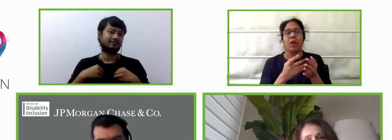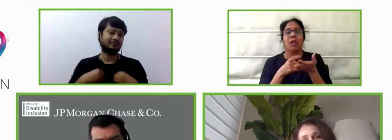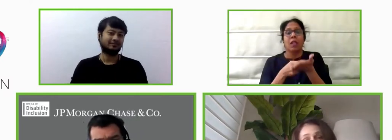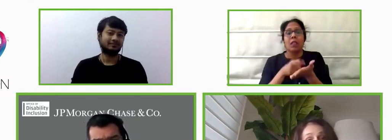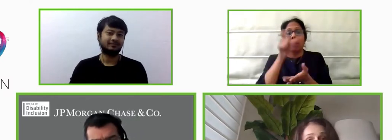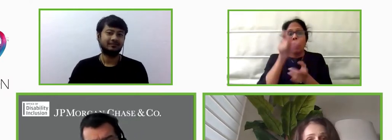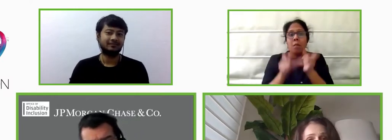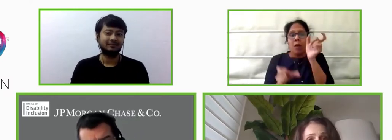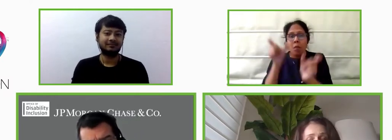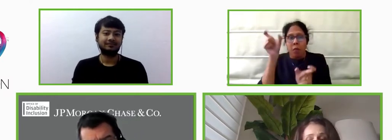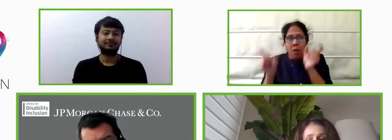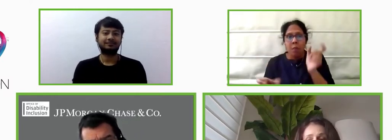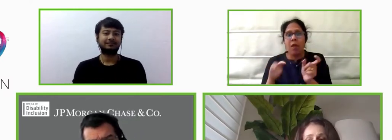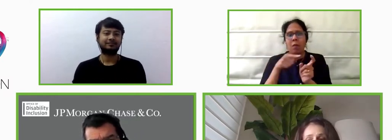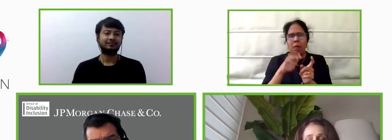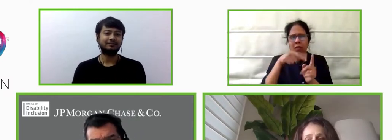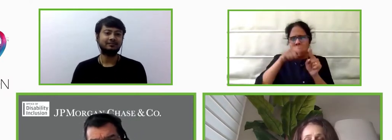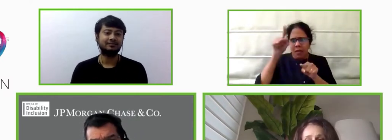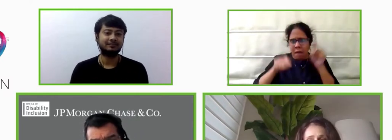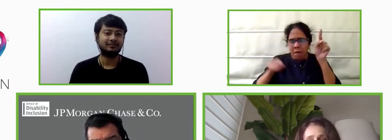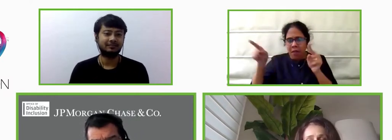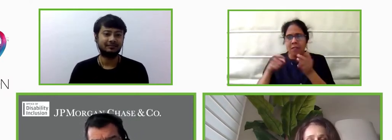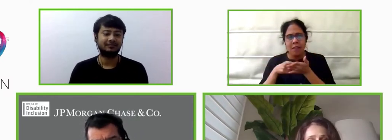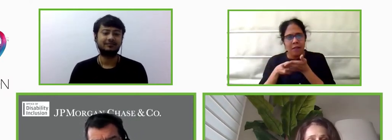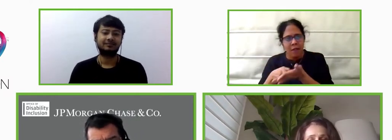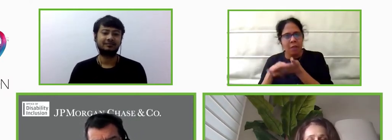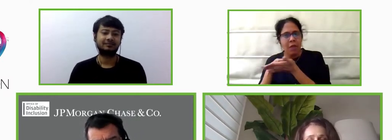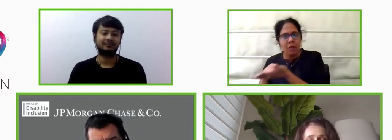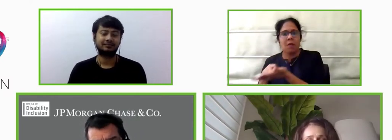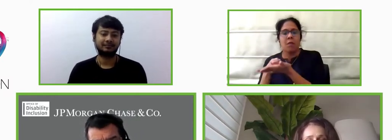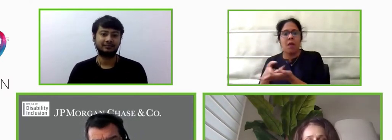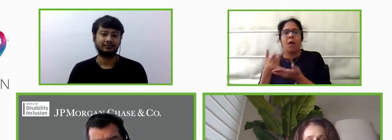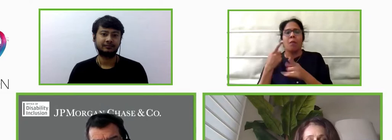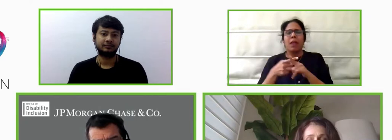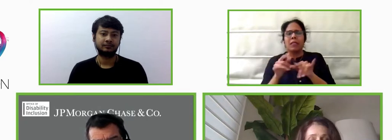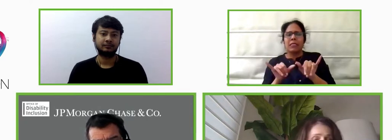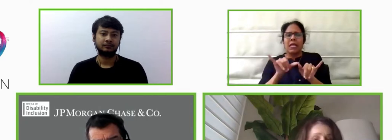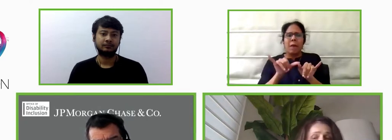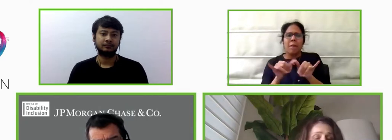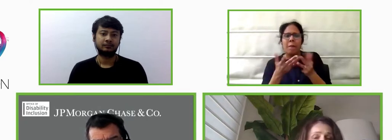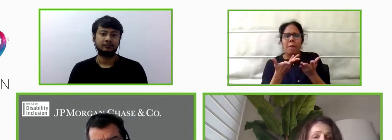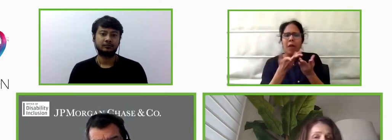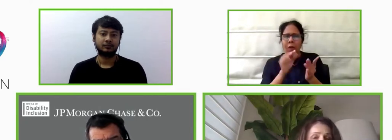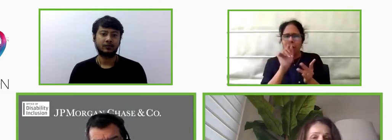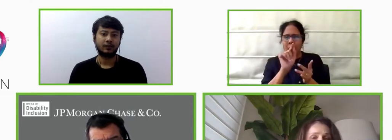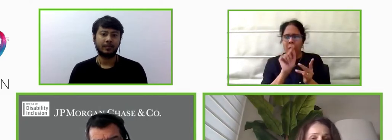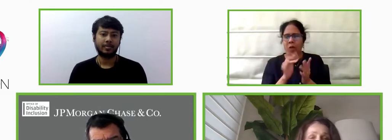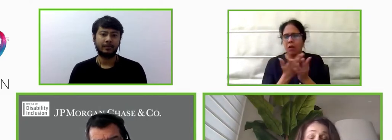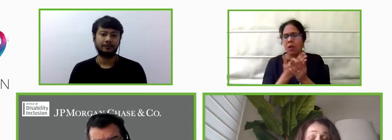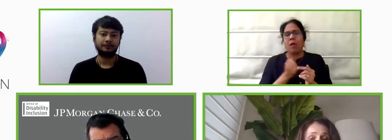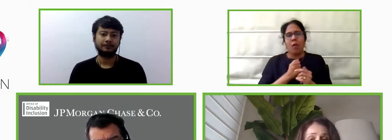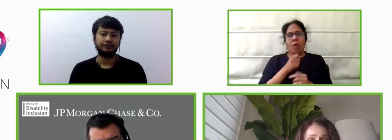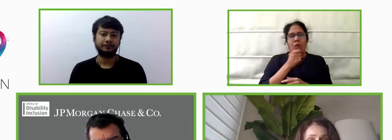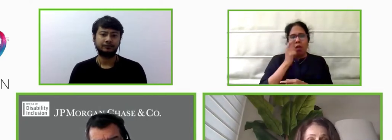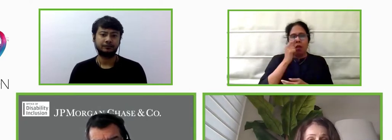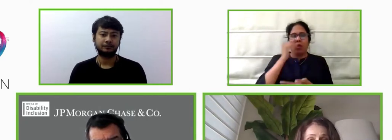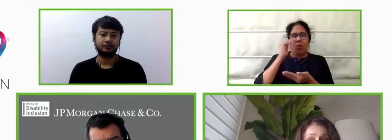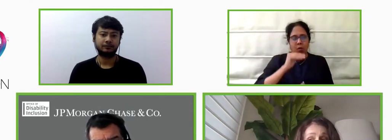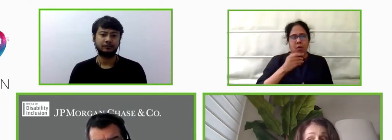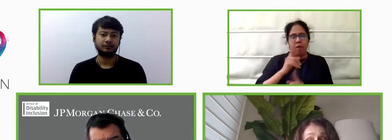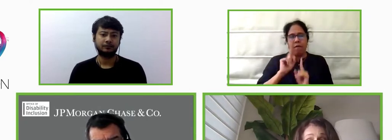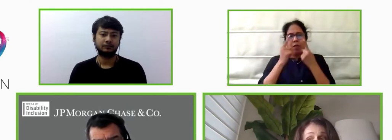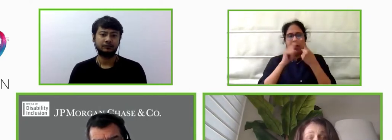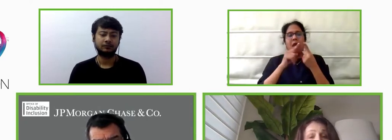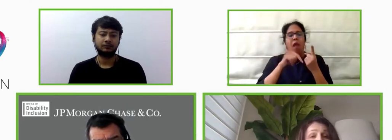and respect for difference. You know, when we talk about accommodations or reasonable adjustments, I mean, my older daughter has significant